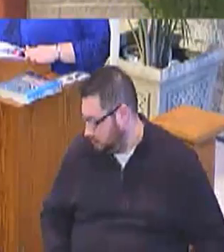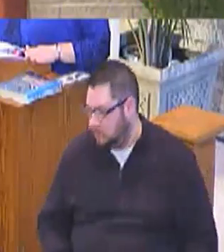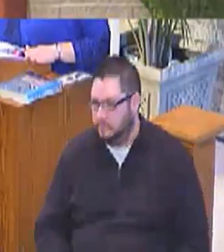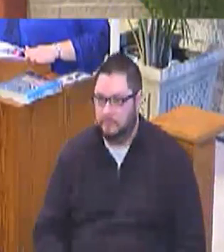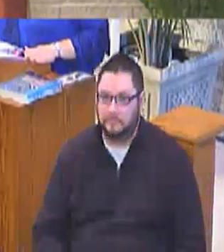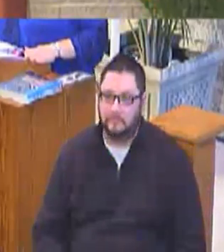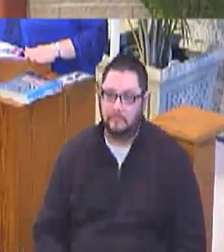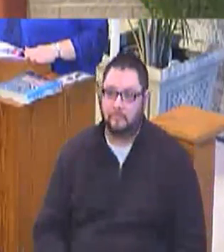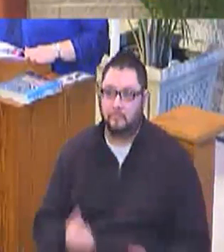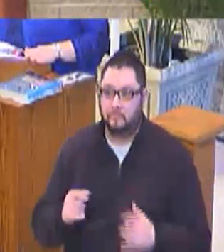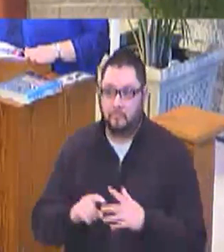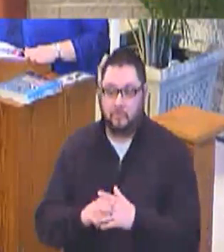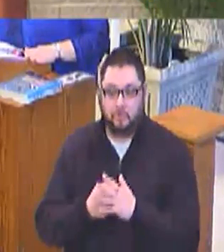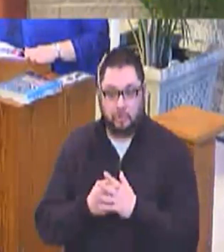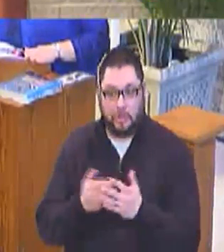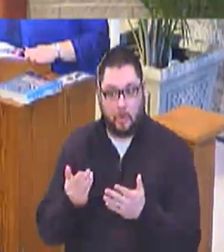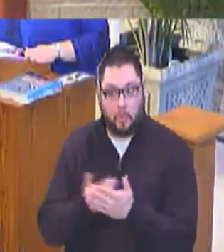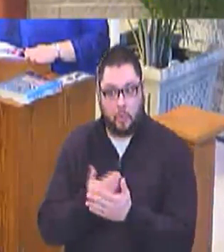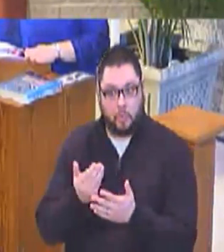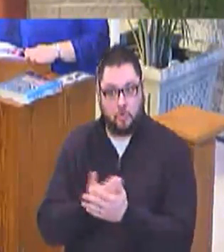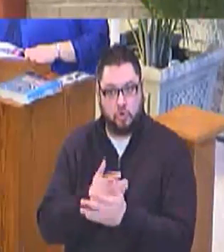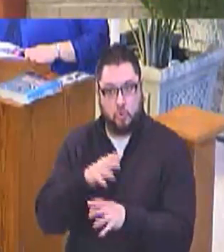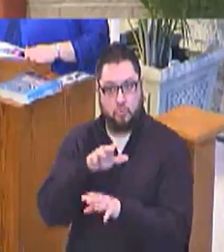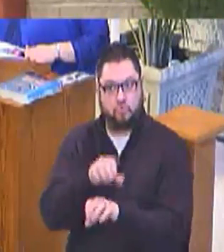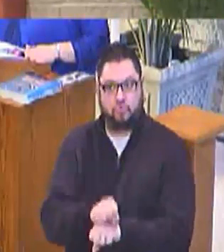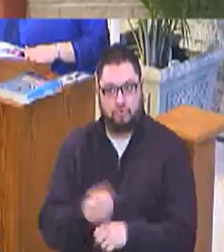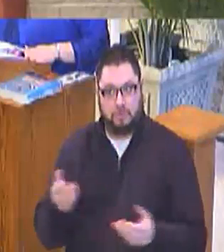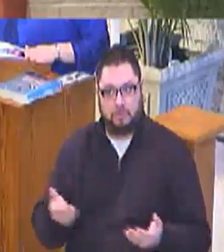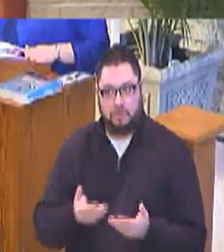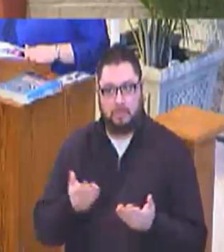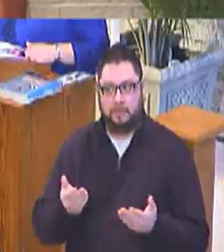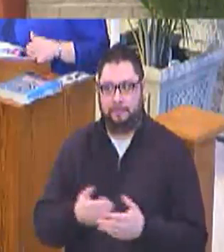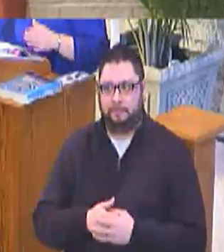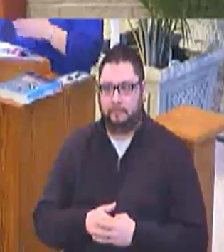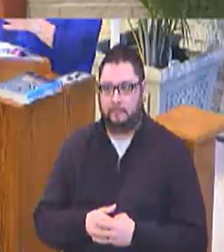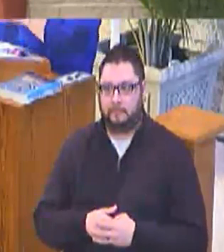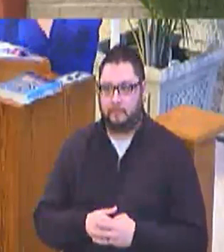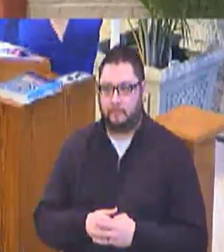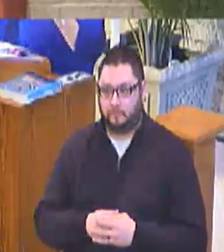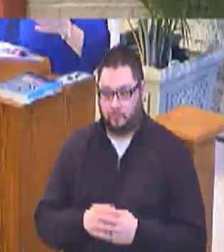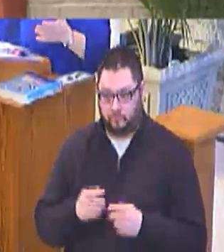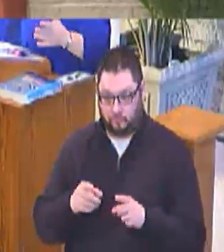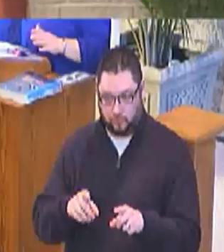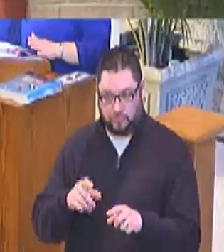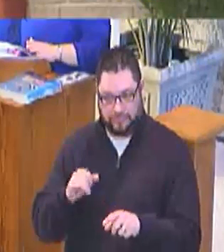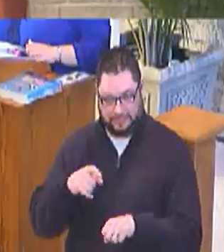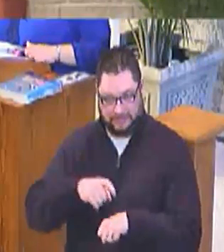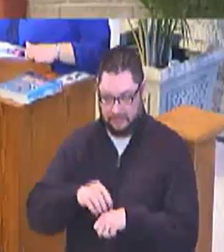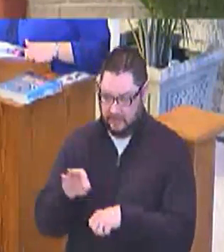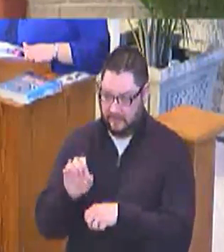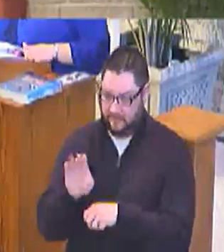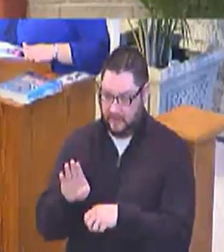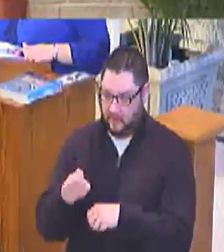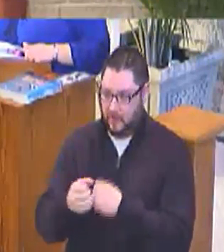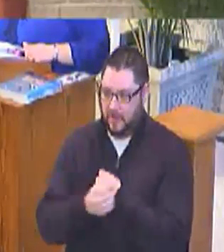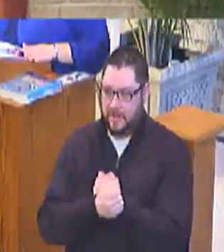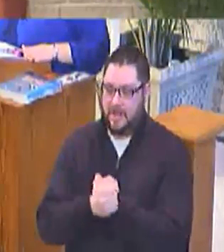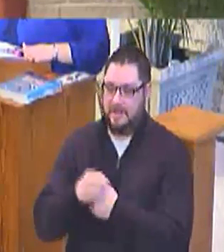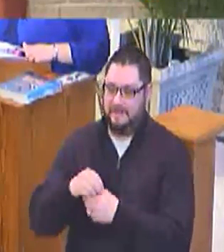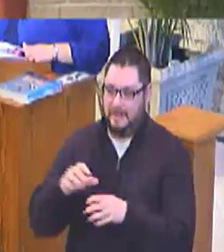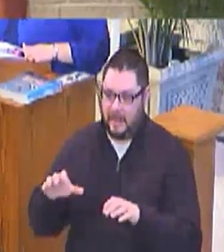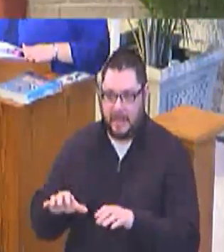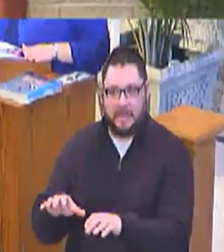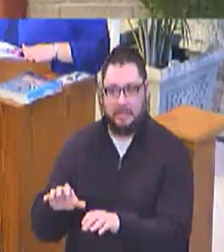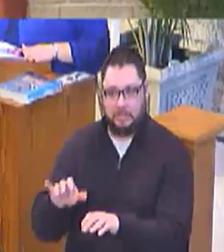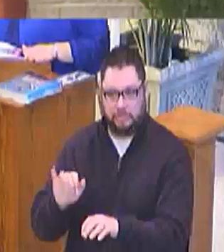We are starting a new tradition here at Unity Minneapolis, and that's during this time of February, this time of love and action, we